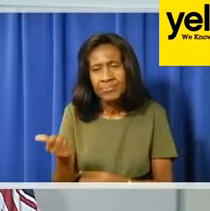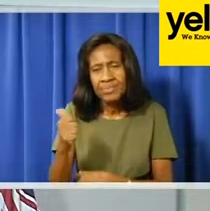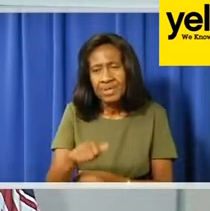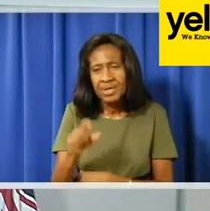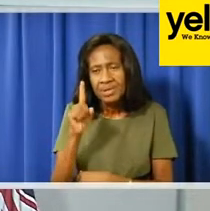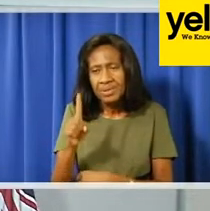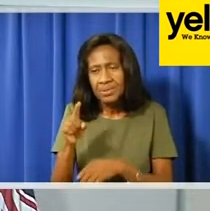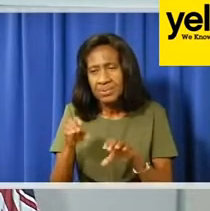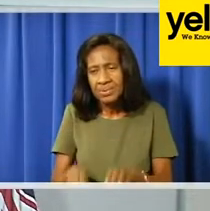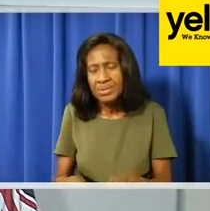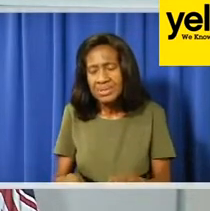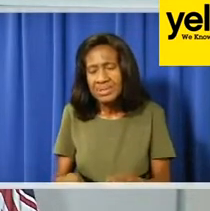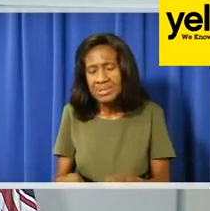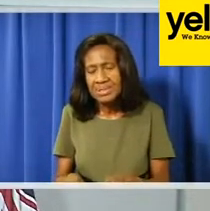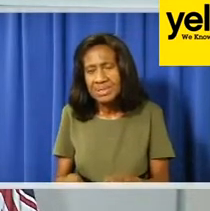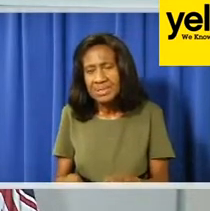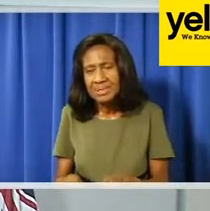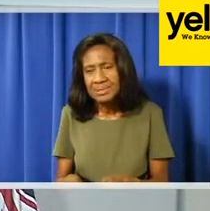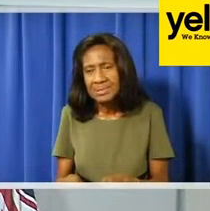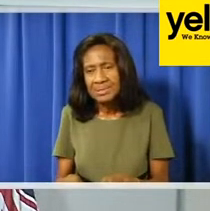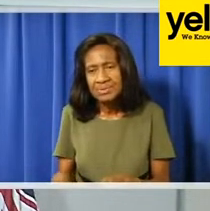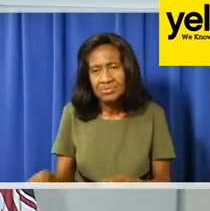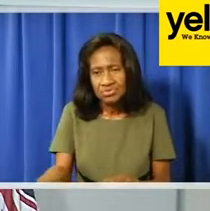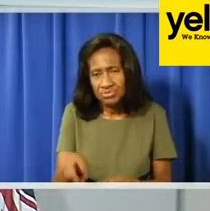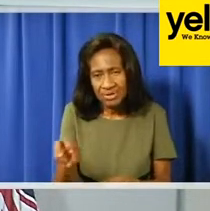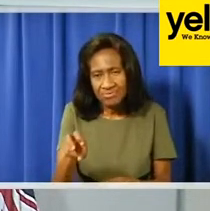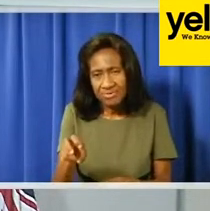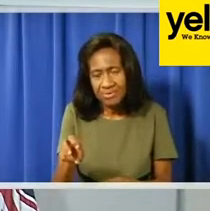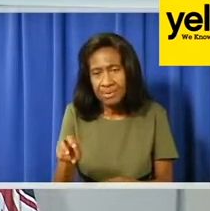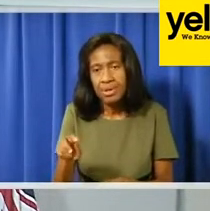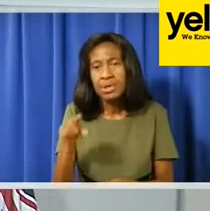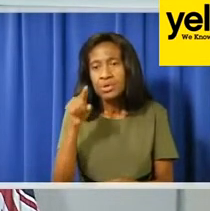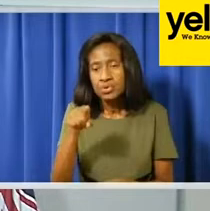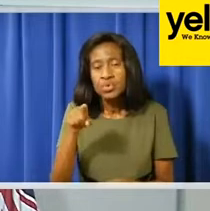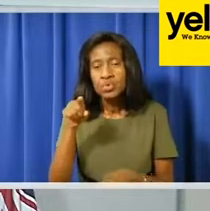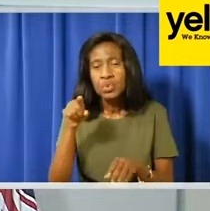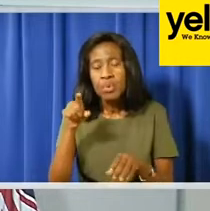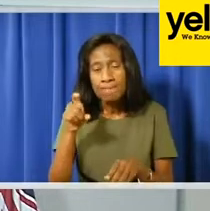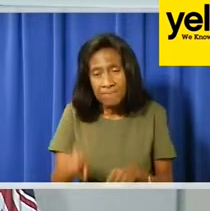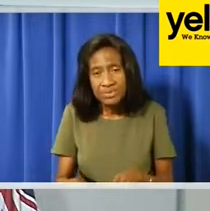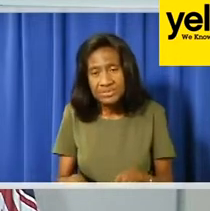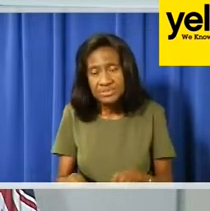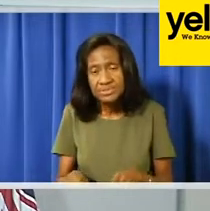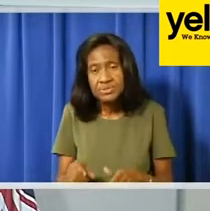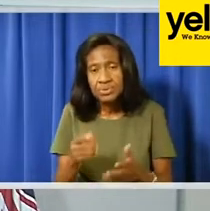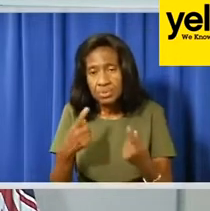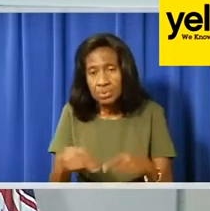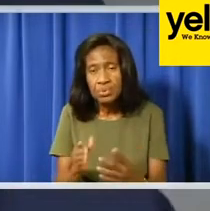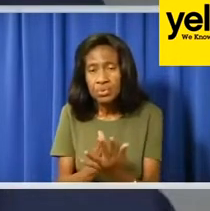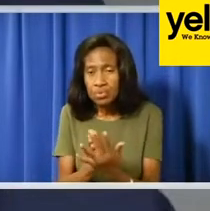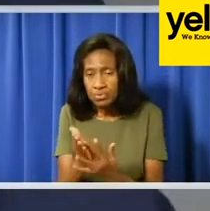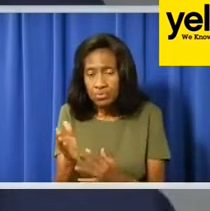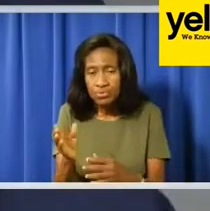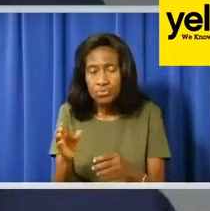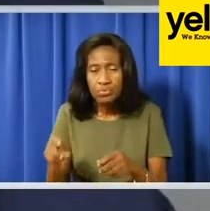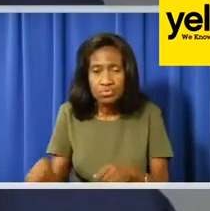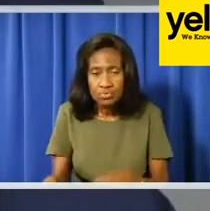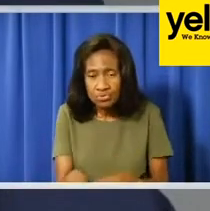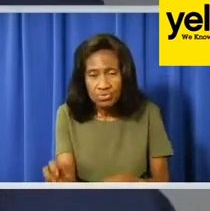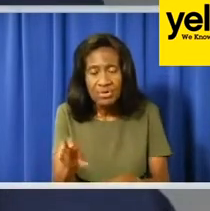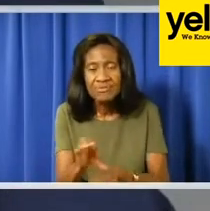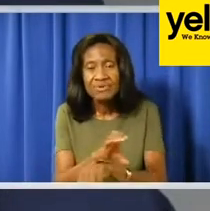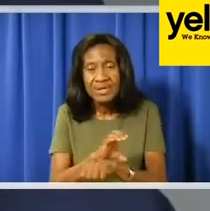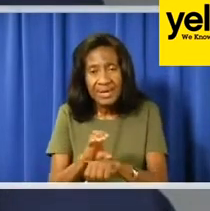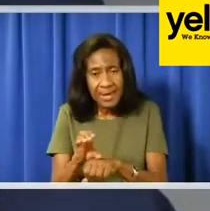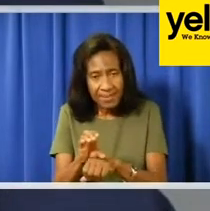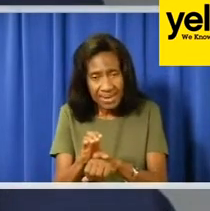they do still have to do that process, but they're not restricted to travels. So because of the quarantining